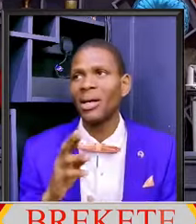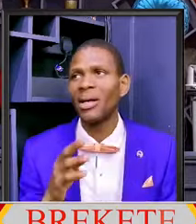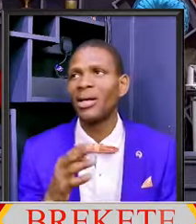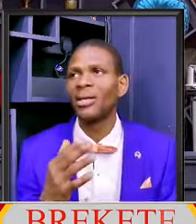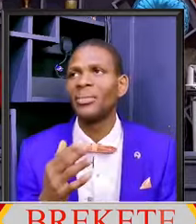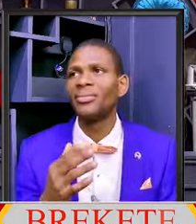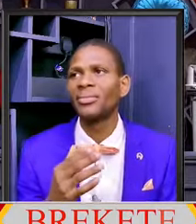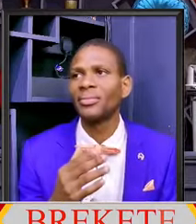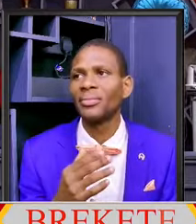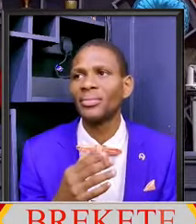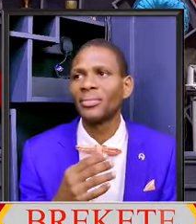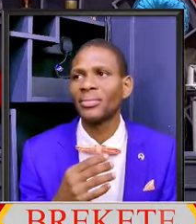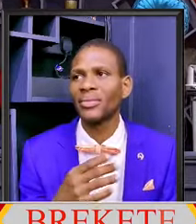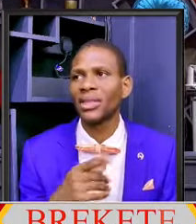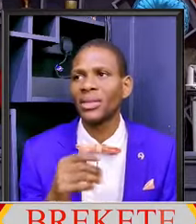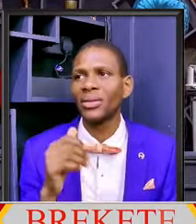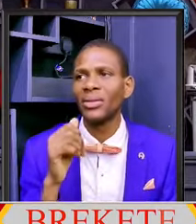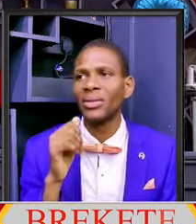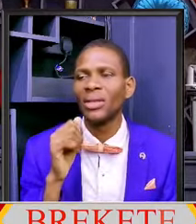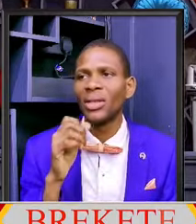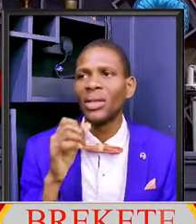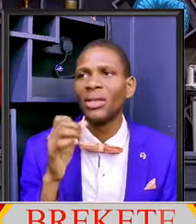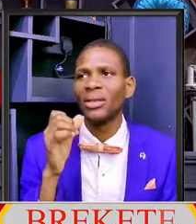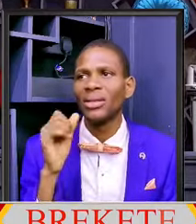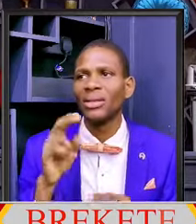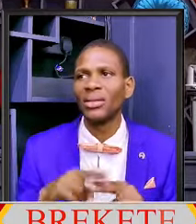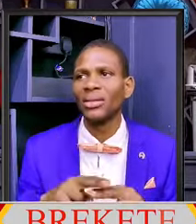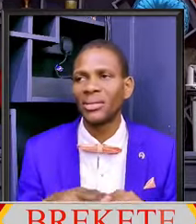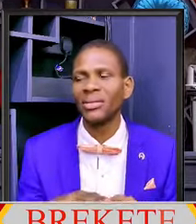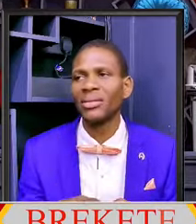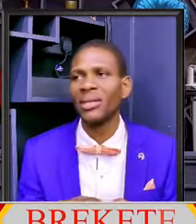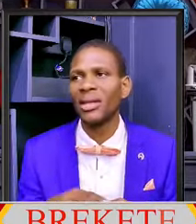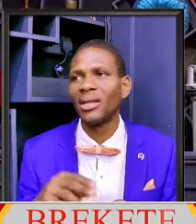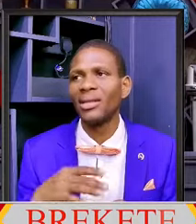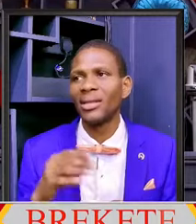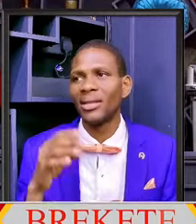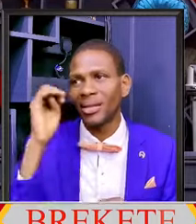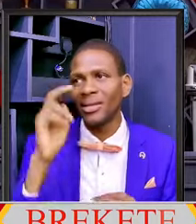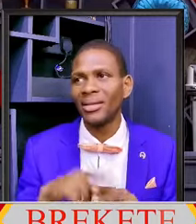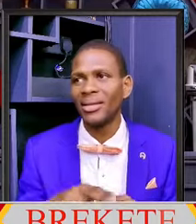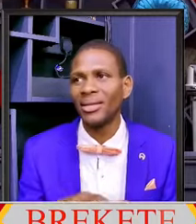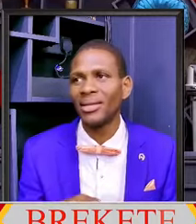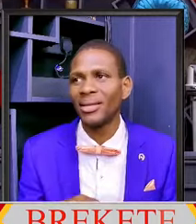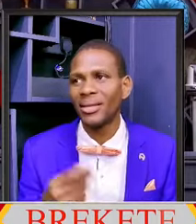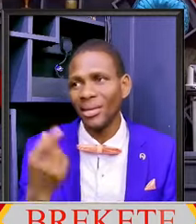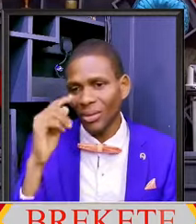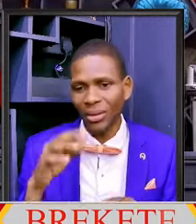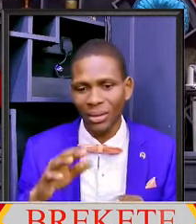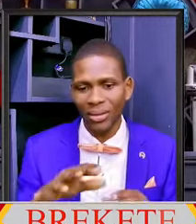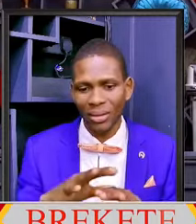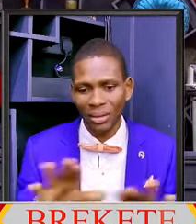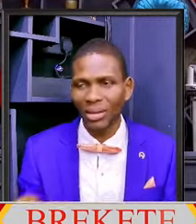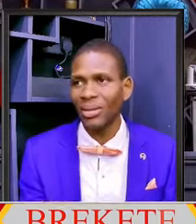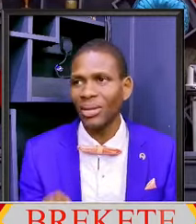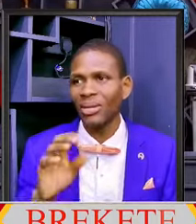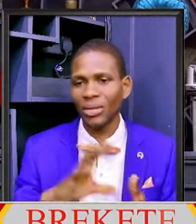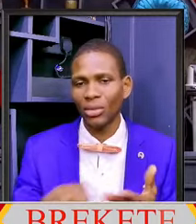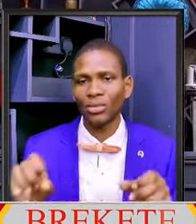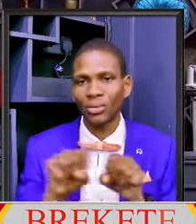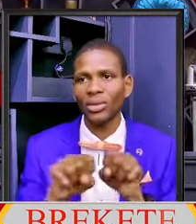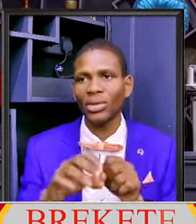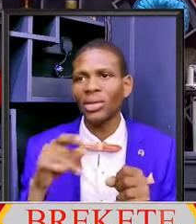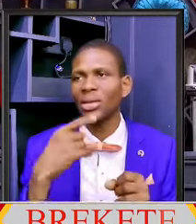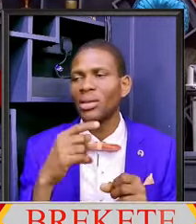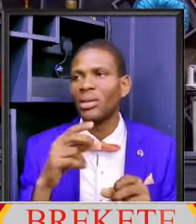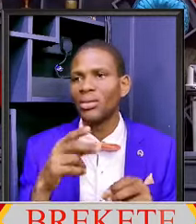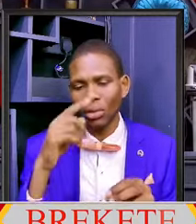her. I could have Pascale, they could have you can't sit down for granted. I should have sit down now. For carpet. He come on shoe. They say, sit down